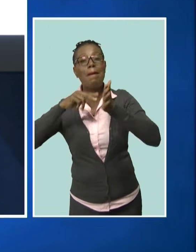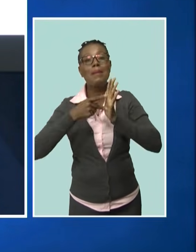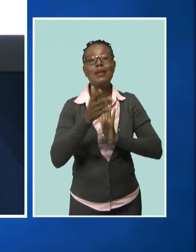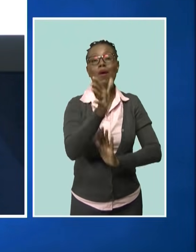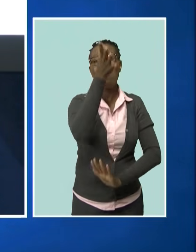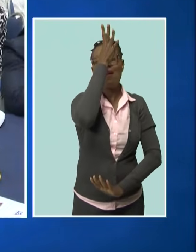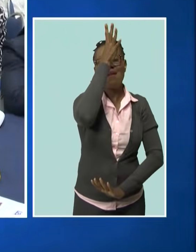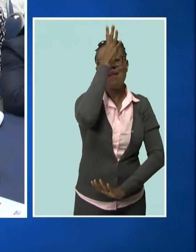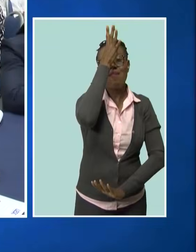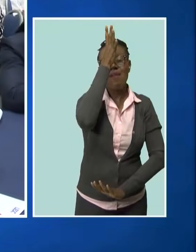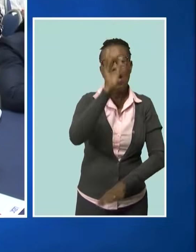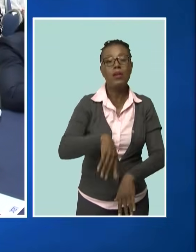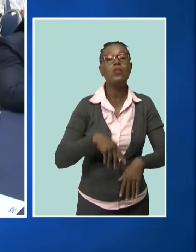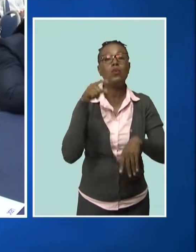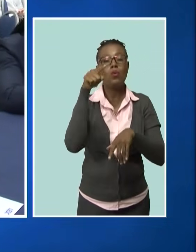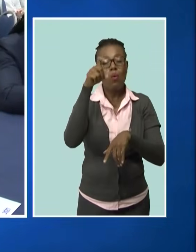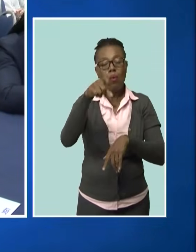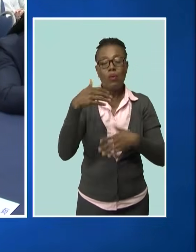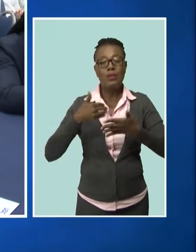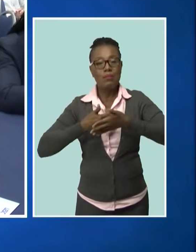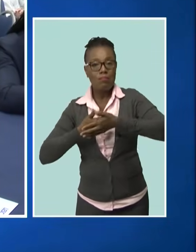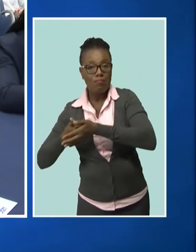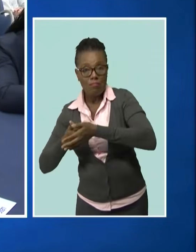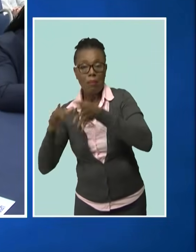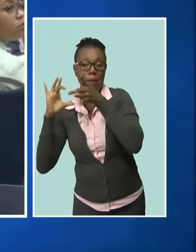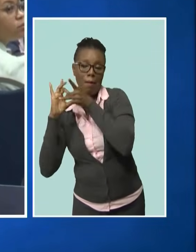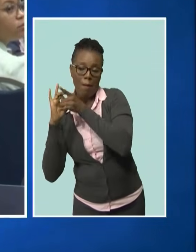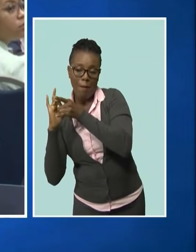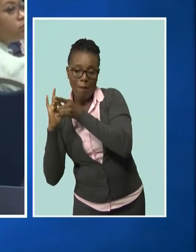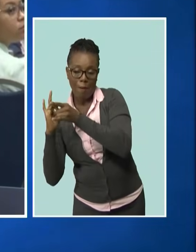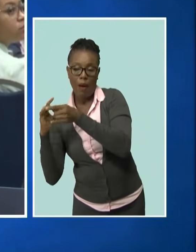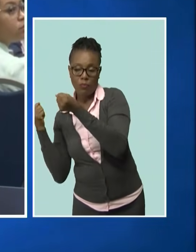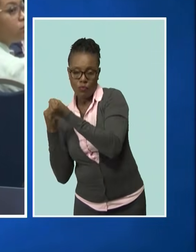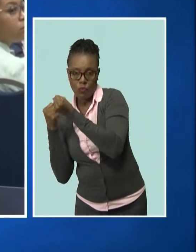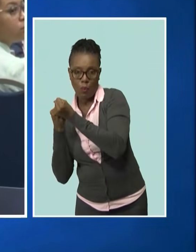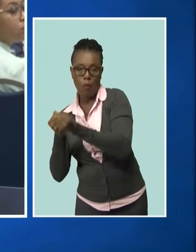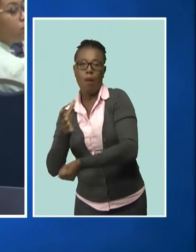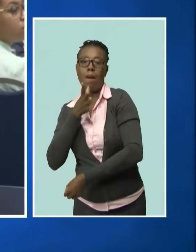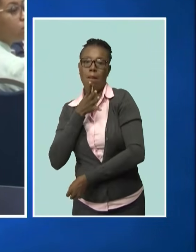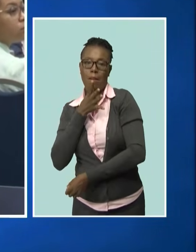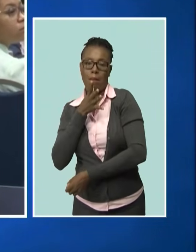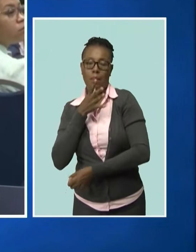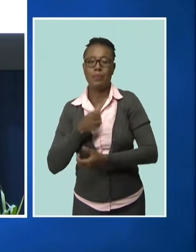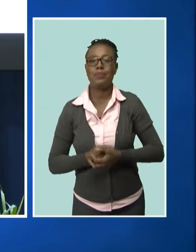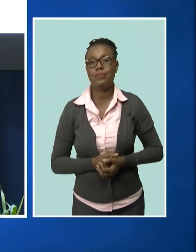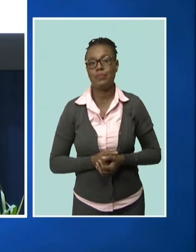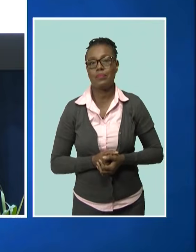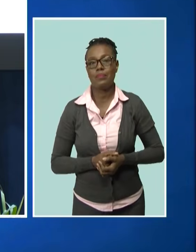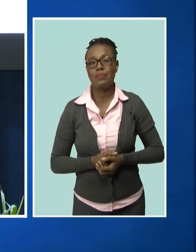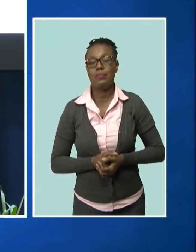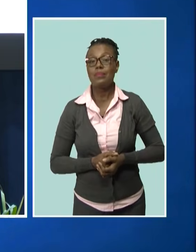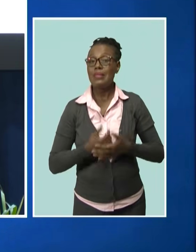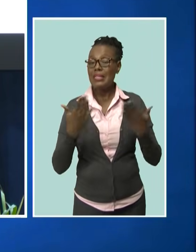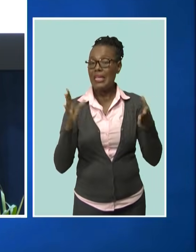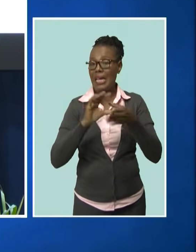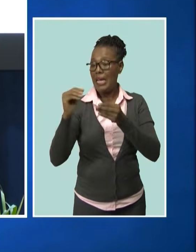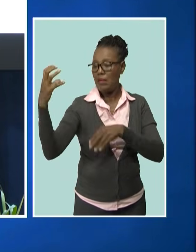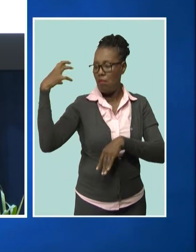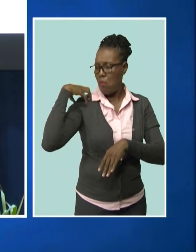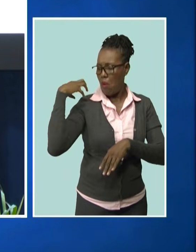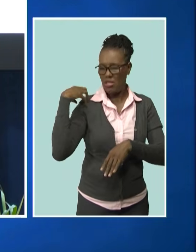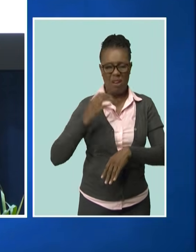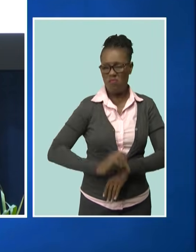also informed the breakfast audience that the proposed law includes penalties for breaches. Any employer who